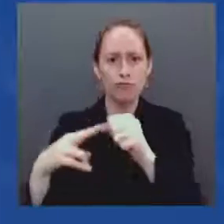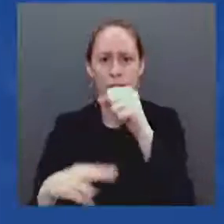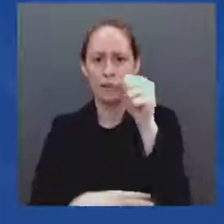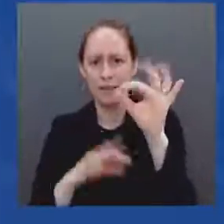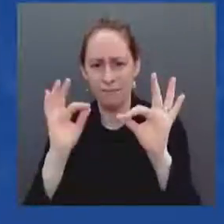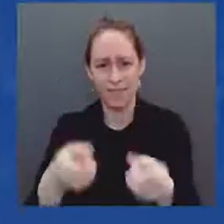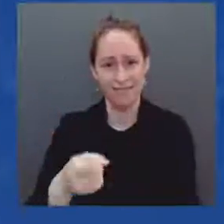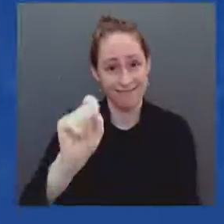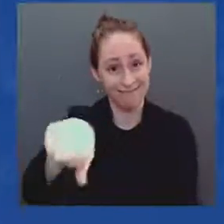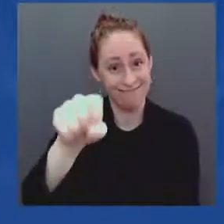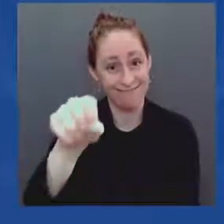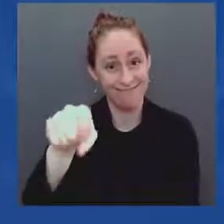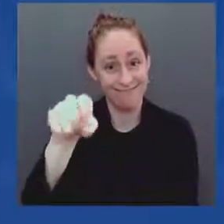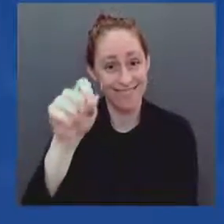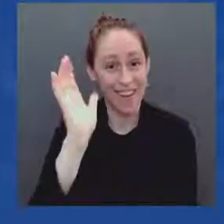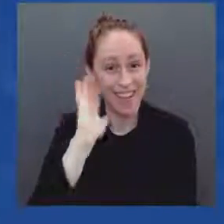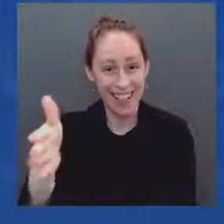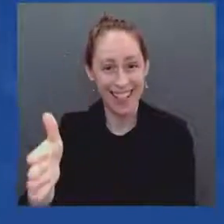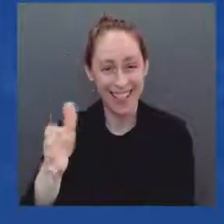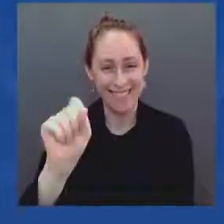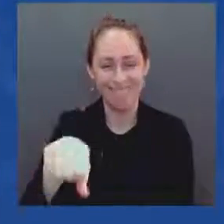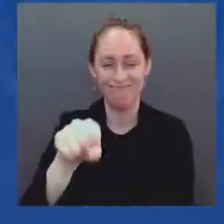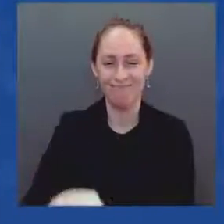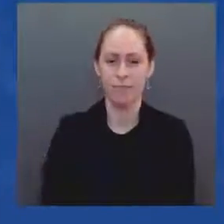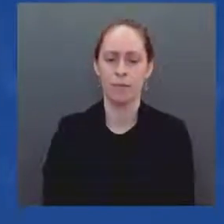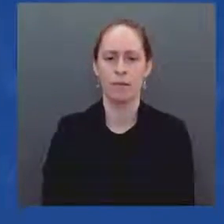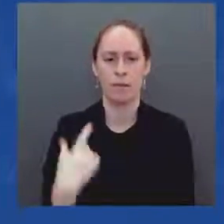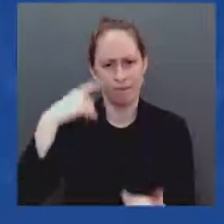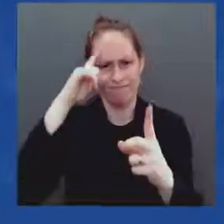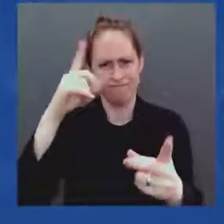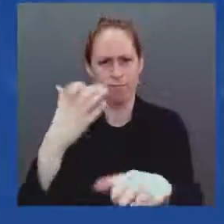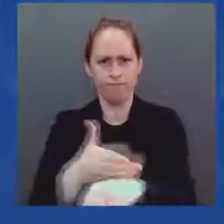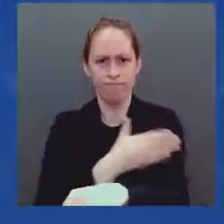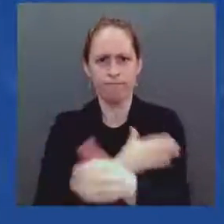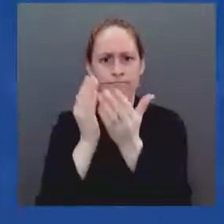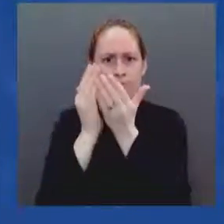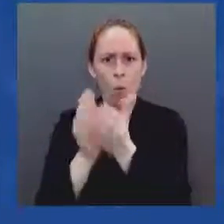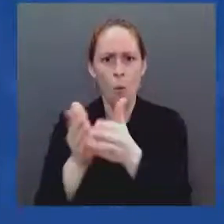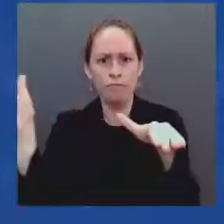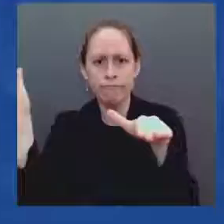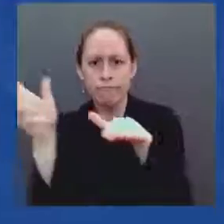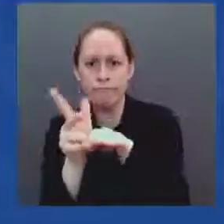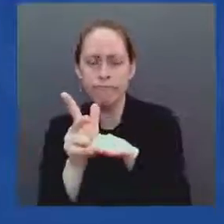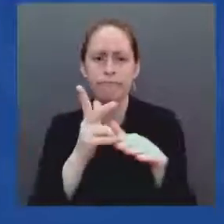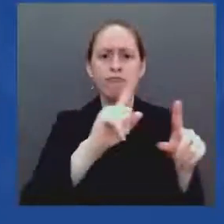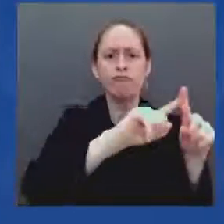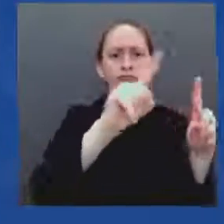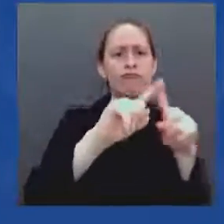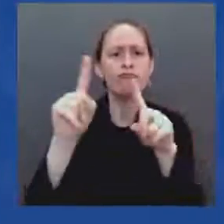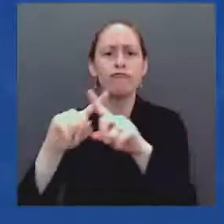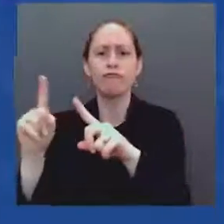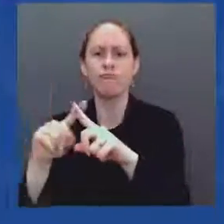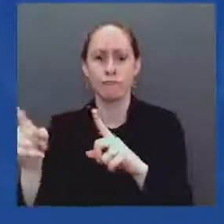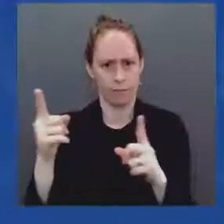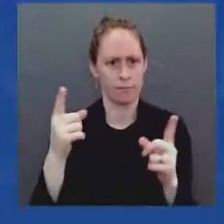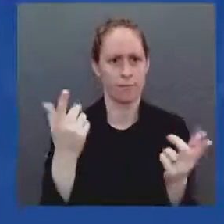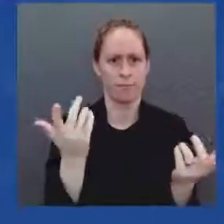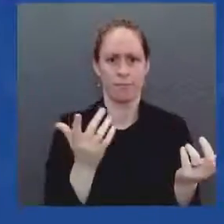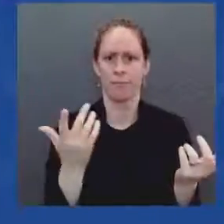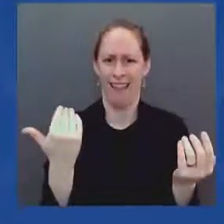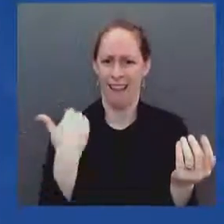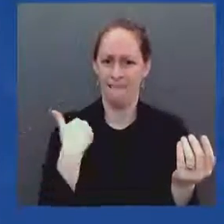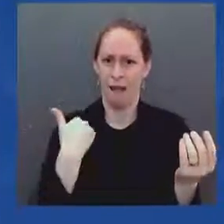things. We have a lot of opportunity to build back a lot better. And I think it's really important, it's equally important to make sure